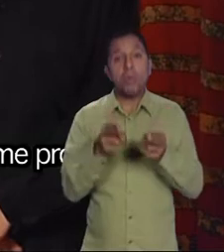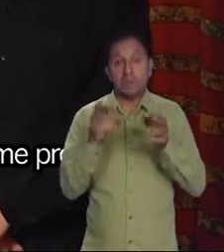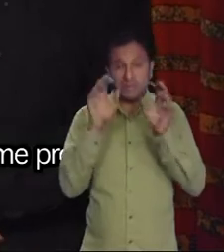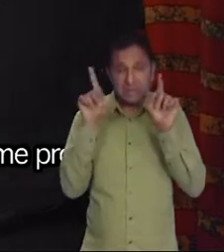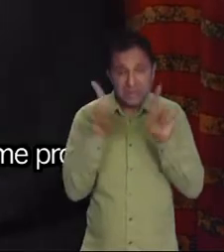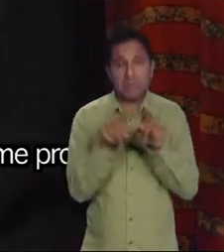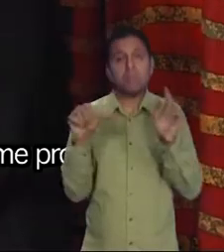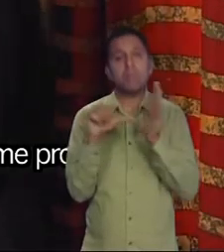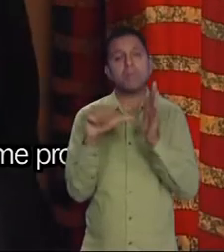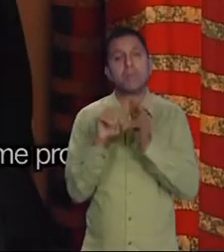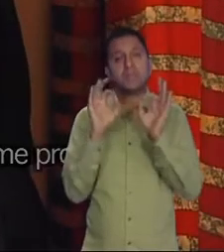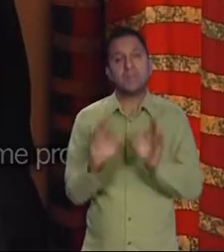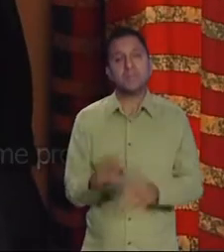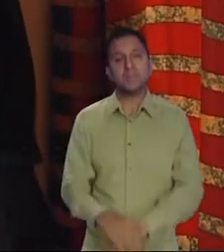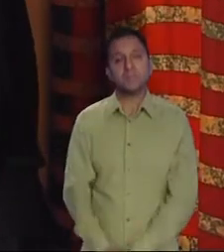same problem.